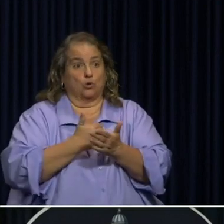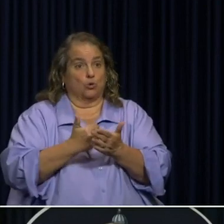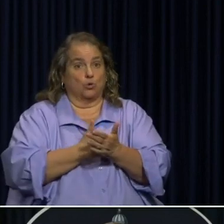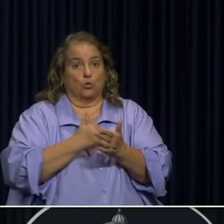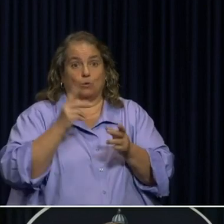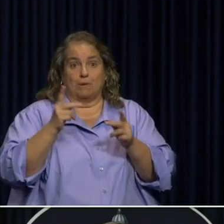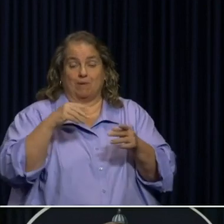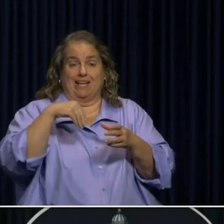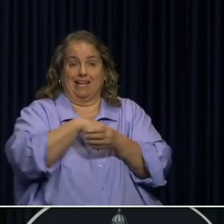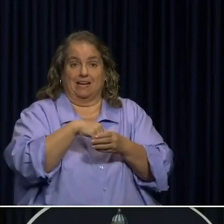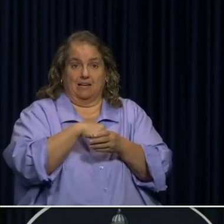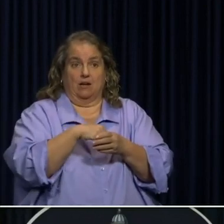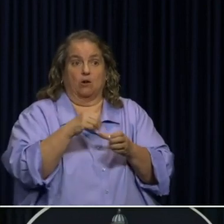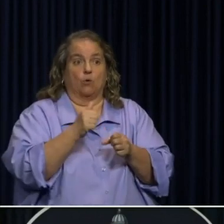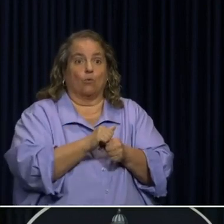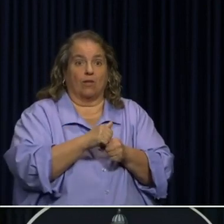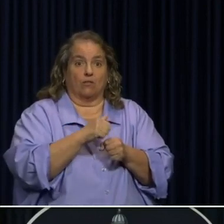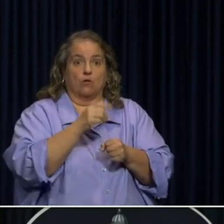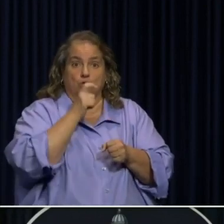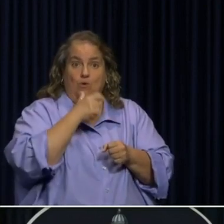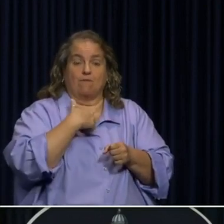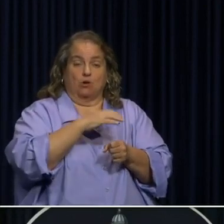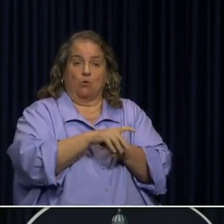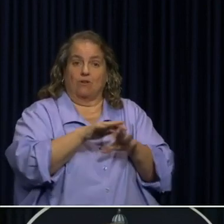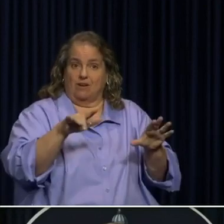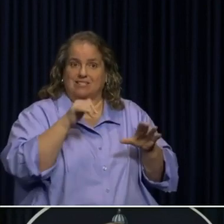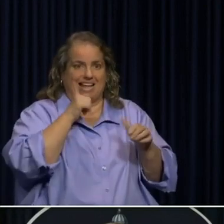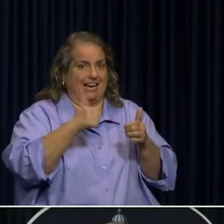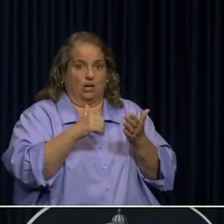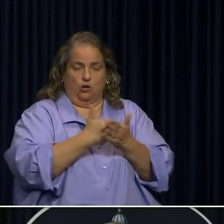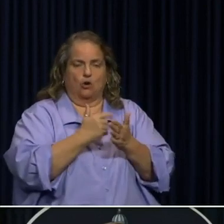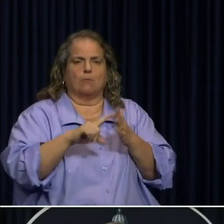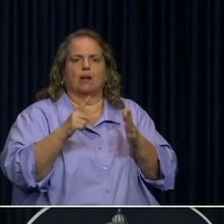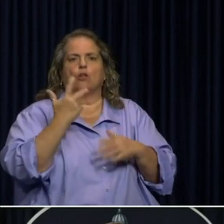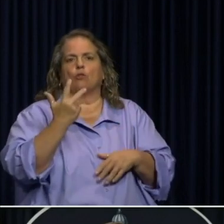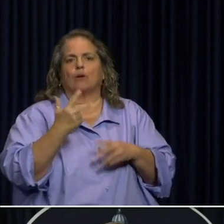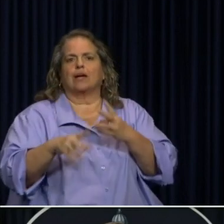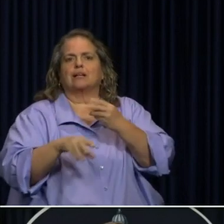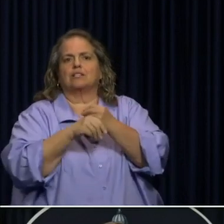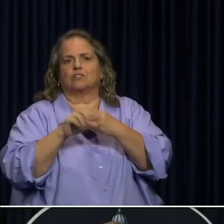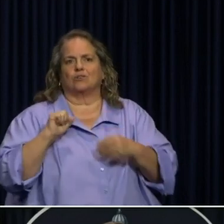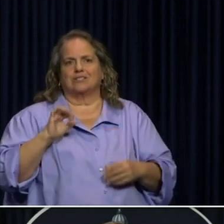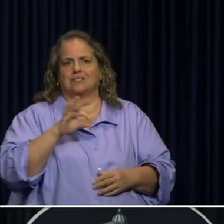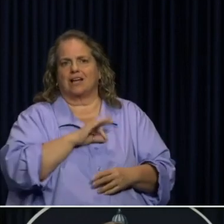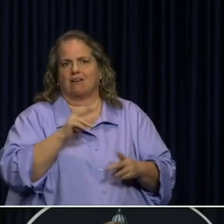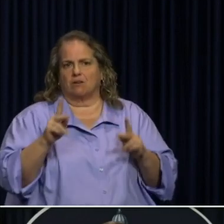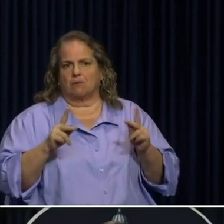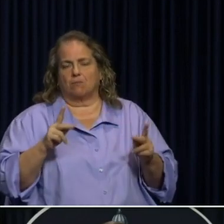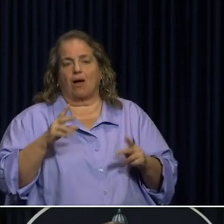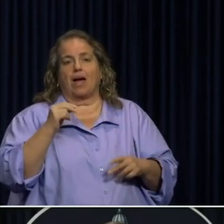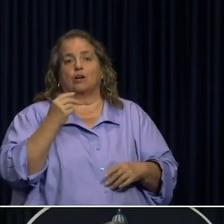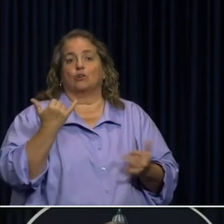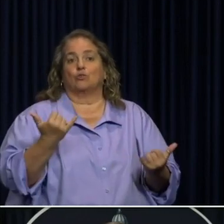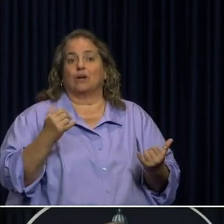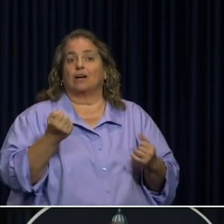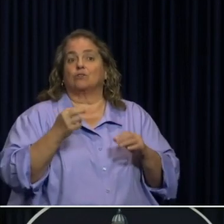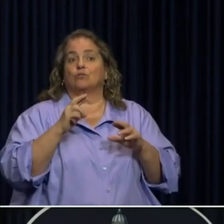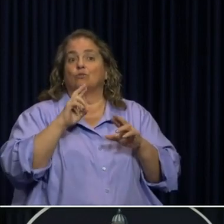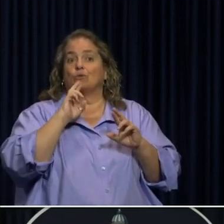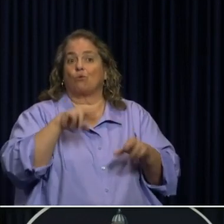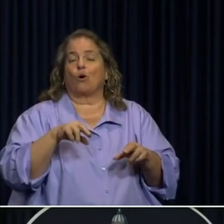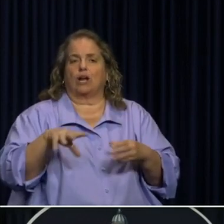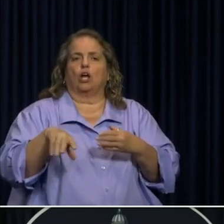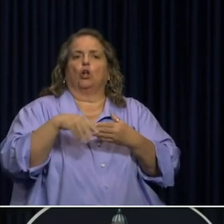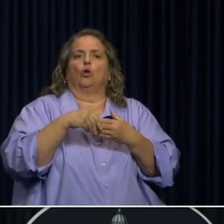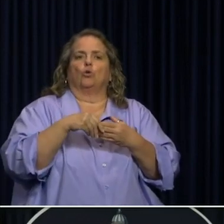today, but we have 3 additional staff members, and today's reports included 2 deaths